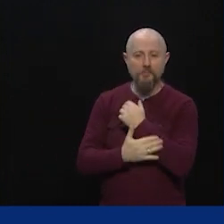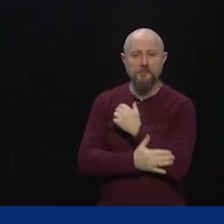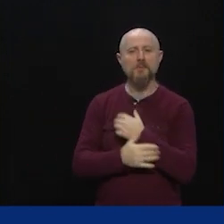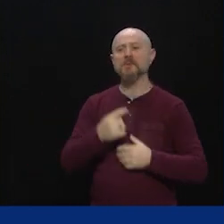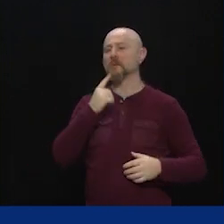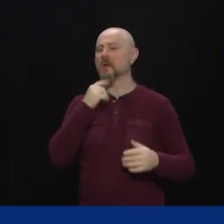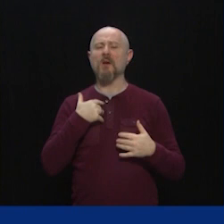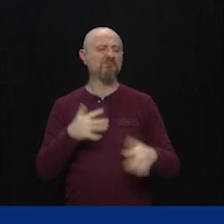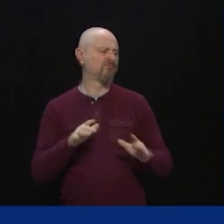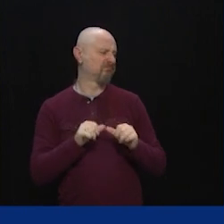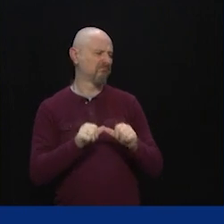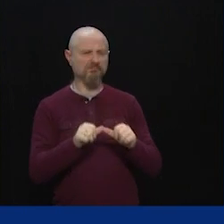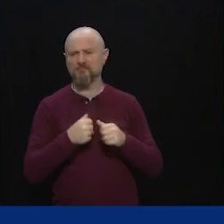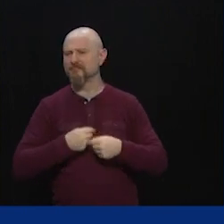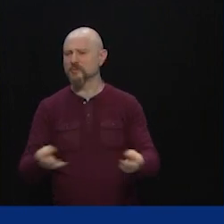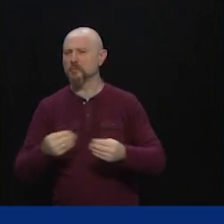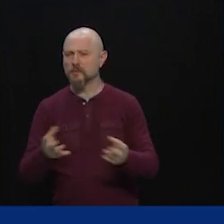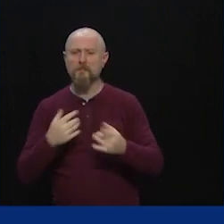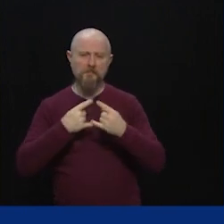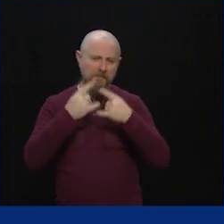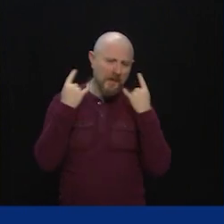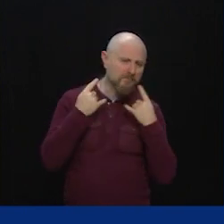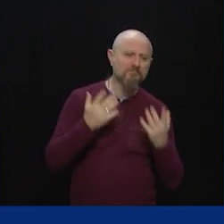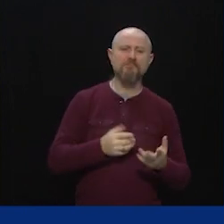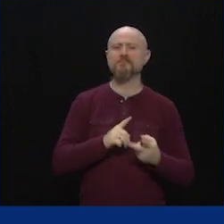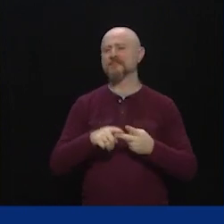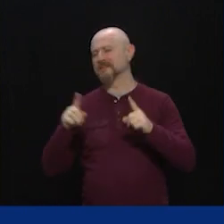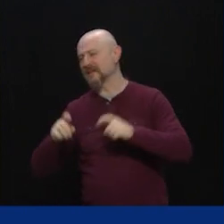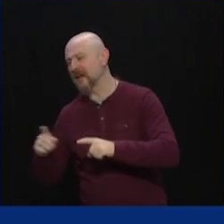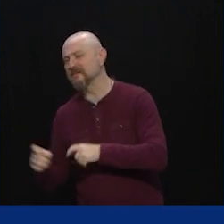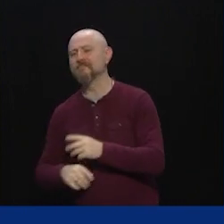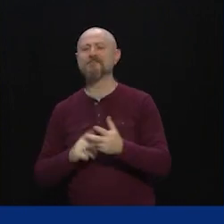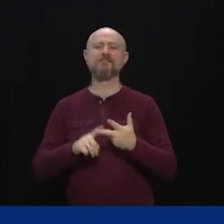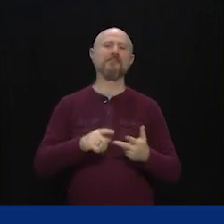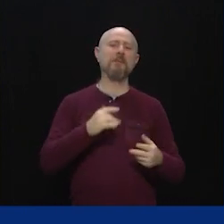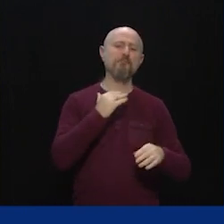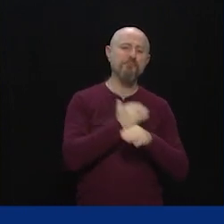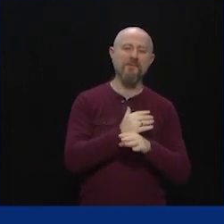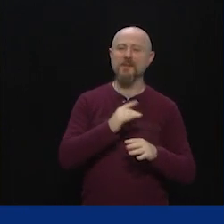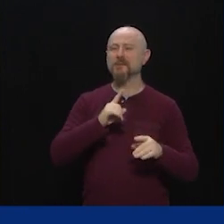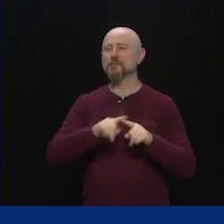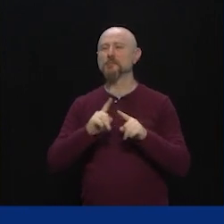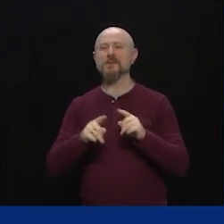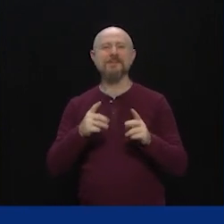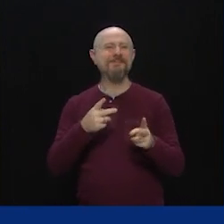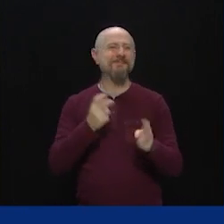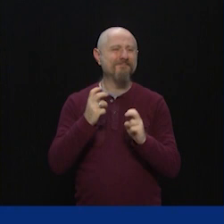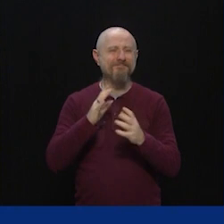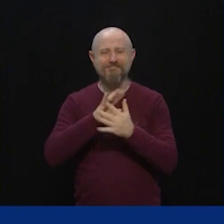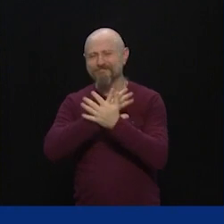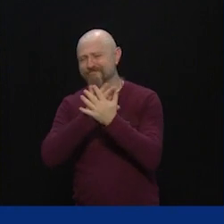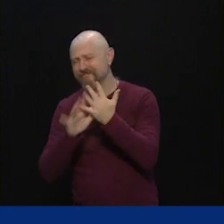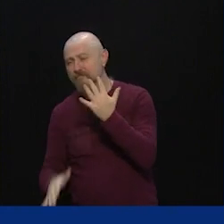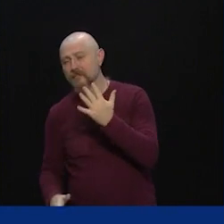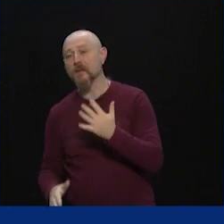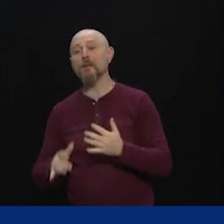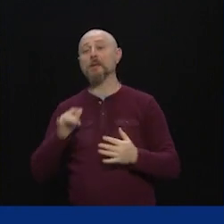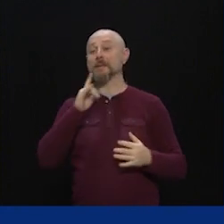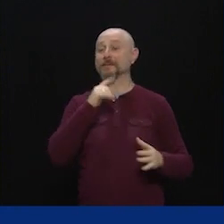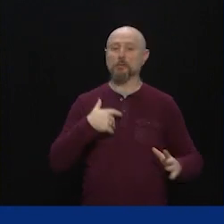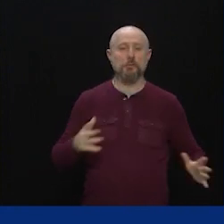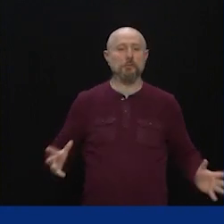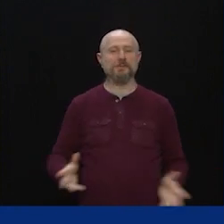keep the masks, testing, prevent severe illness, keep increasing vaccines, and working in collaboration with our local leaders. So